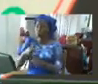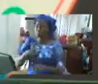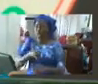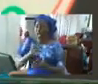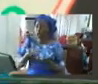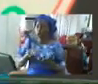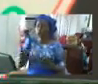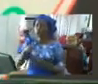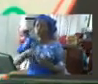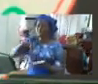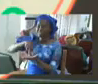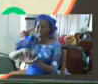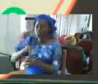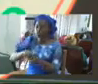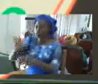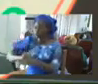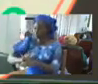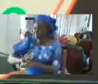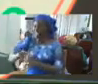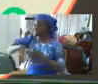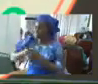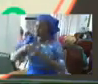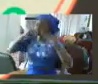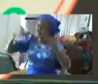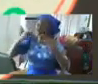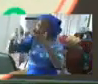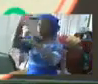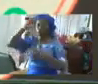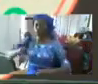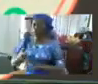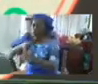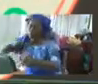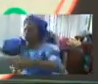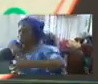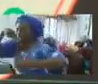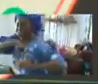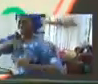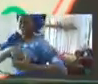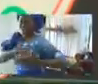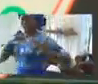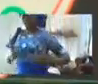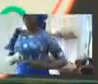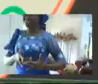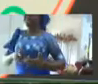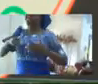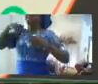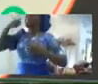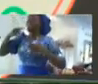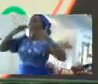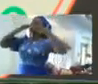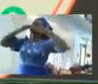your feet and just thank God from the bottom of your heart? Why don't you sing unto